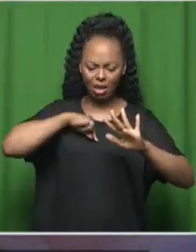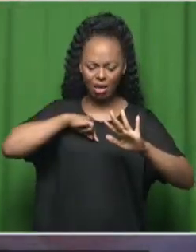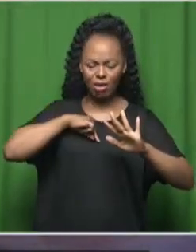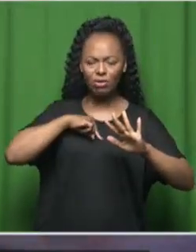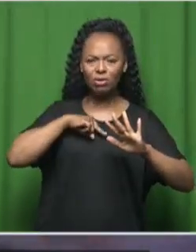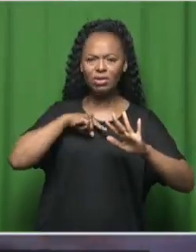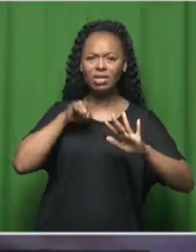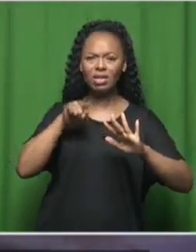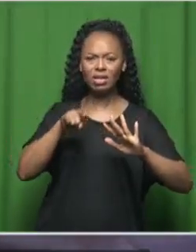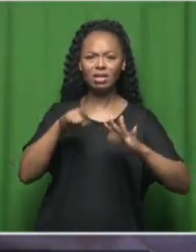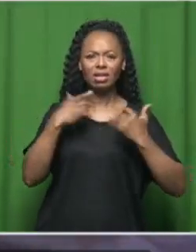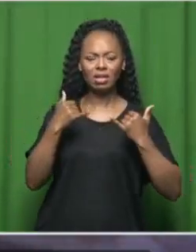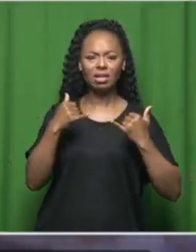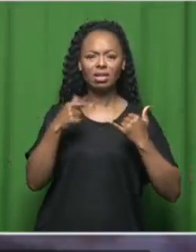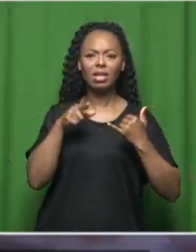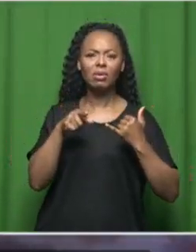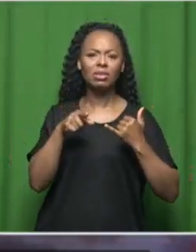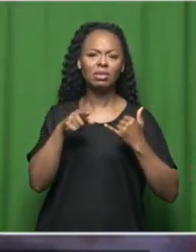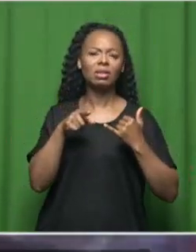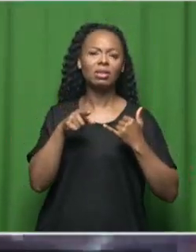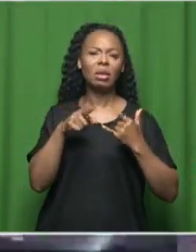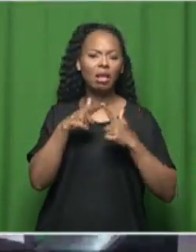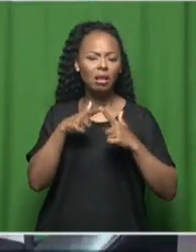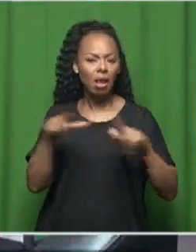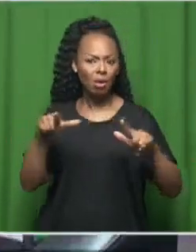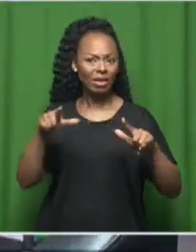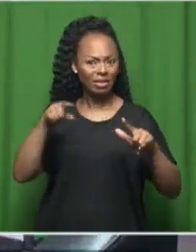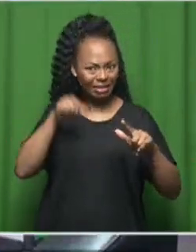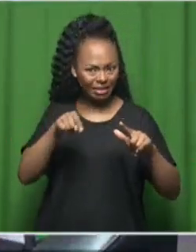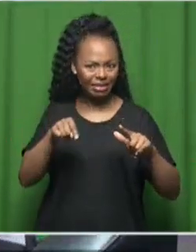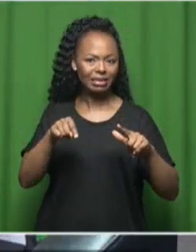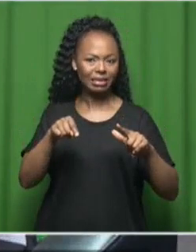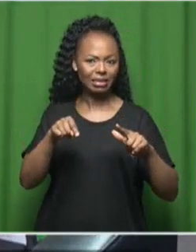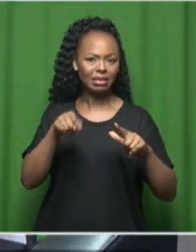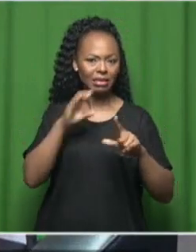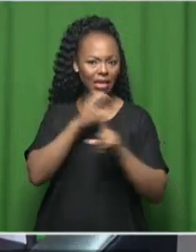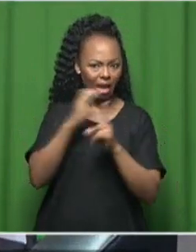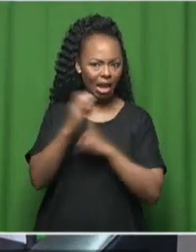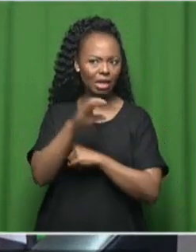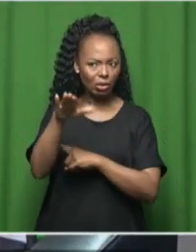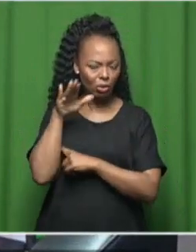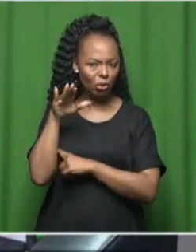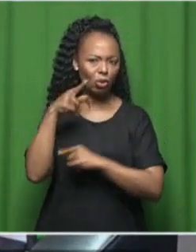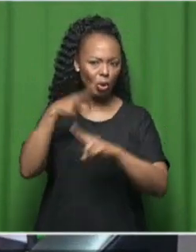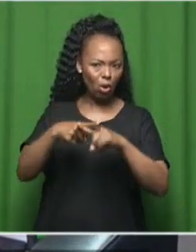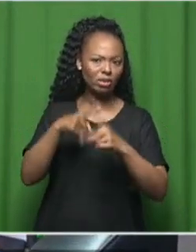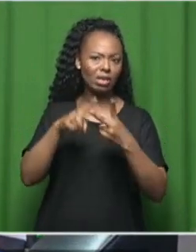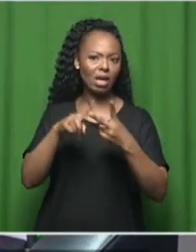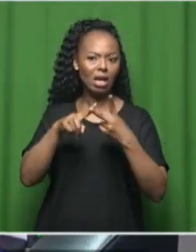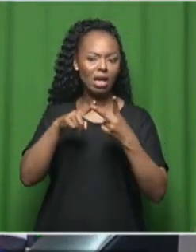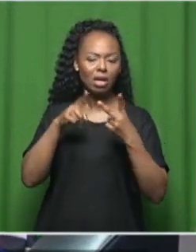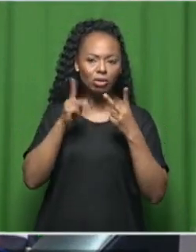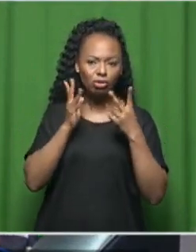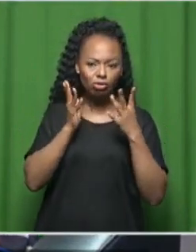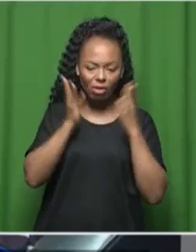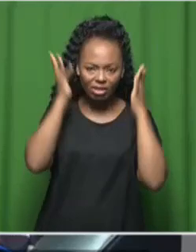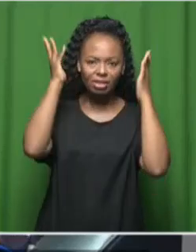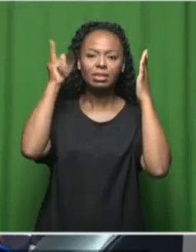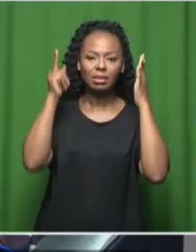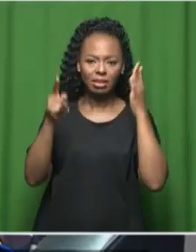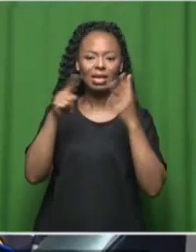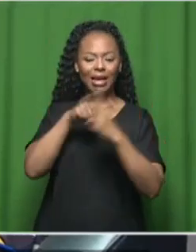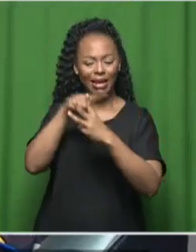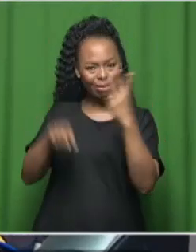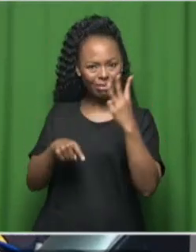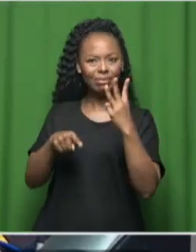just something else. You're like, oh, okay, you changed now the color. It looks like this now. Sure. So it just affected the brand a lot because some